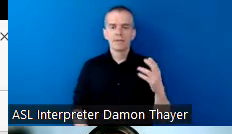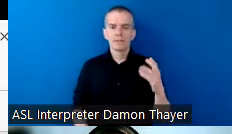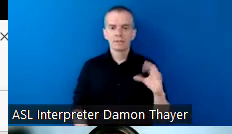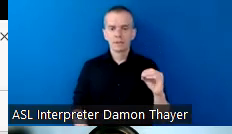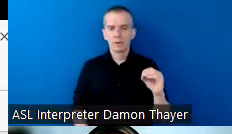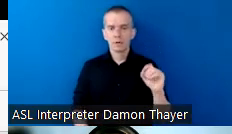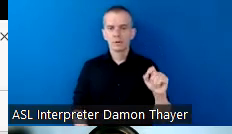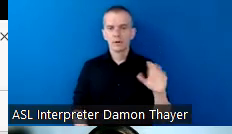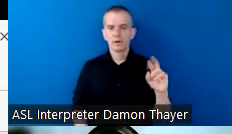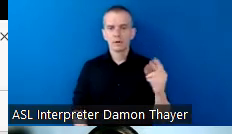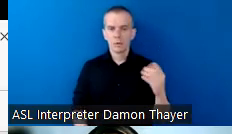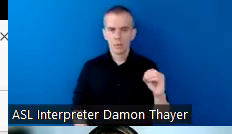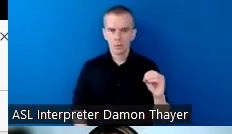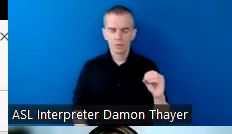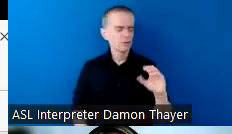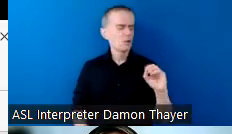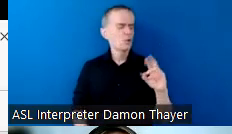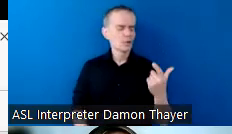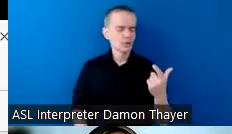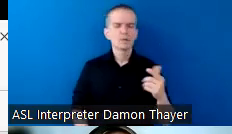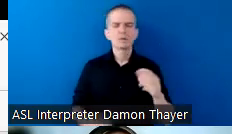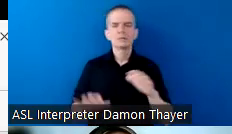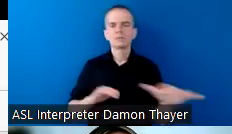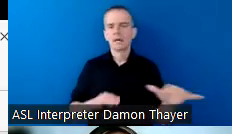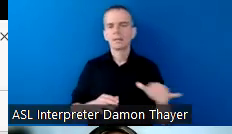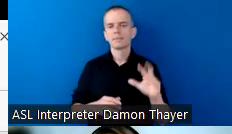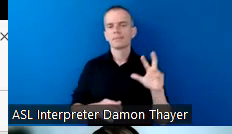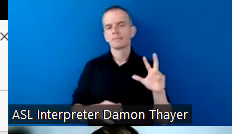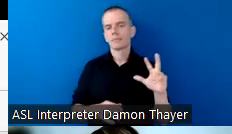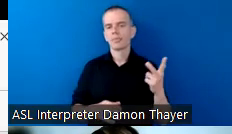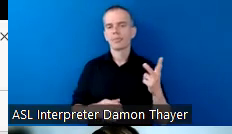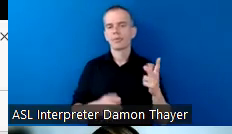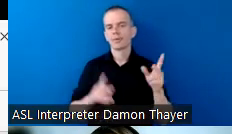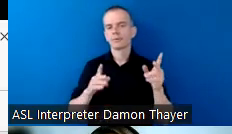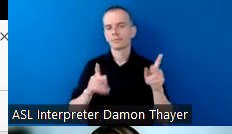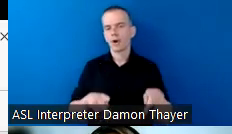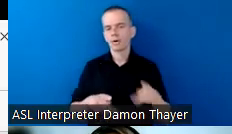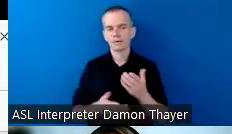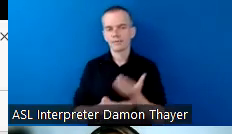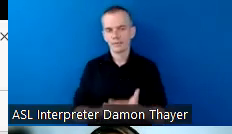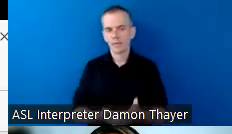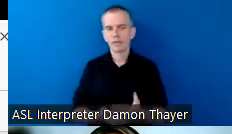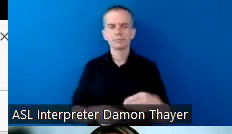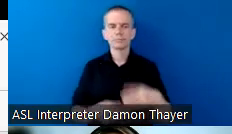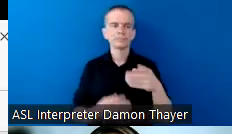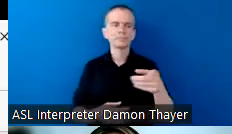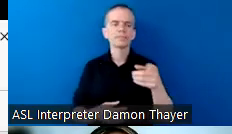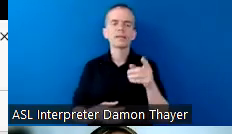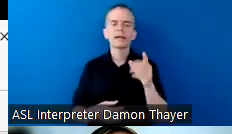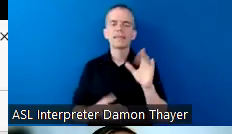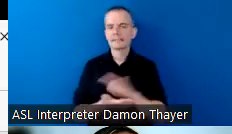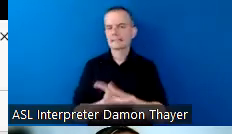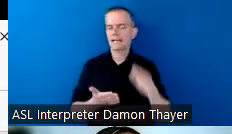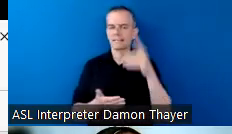third-party verification, this will pop up. And it's created so that really it makes it easy not to give up too much